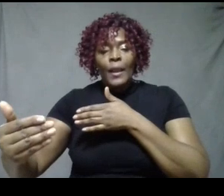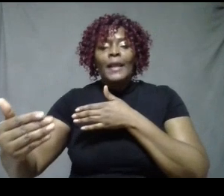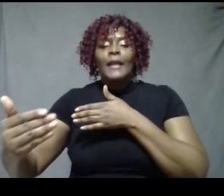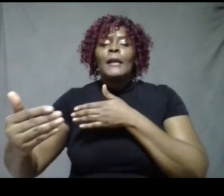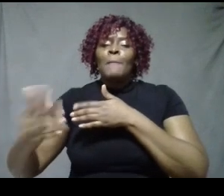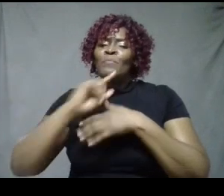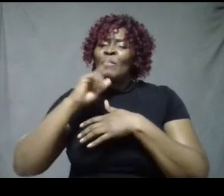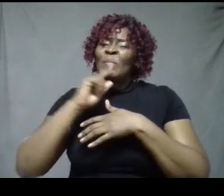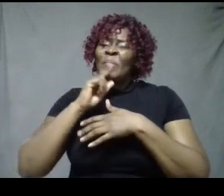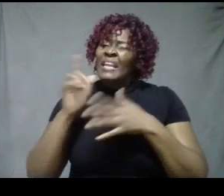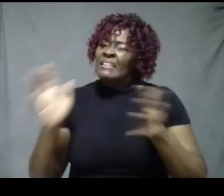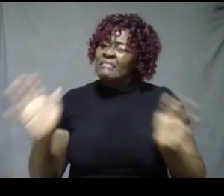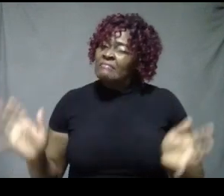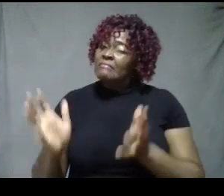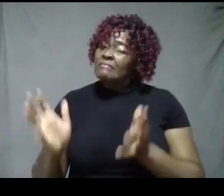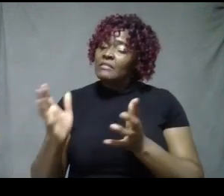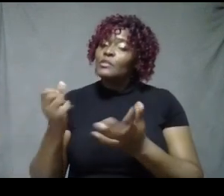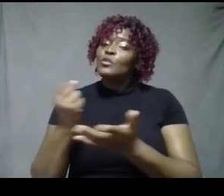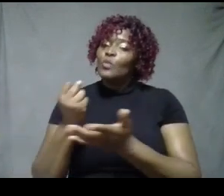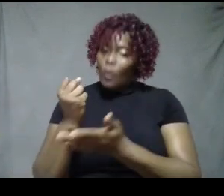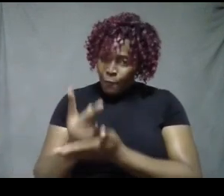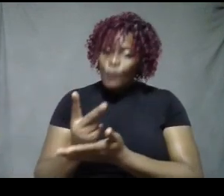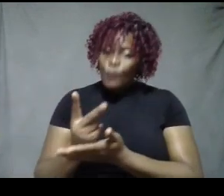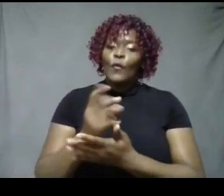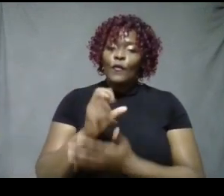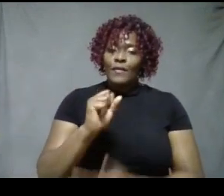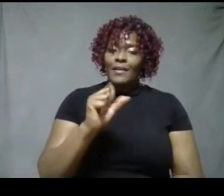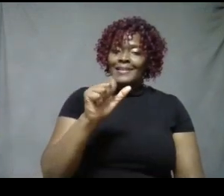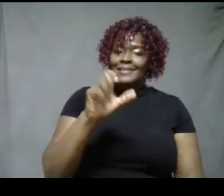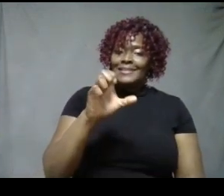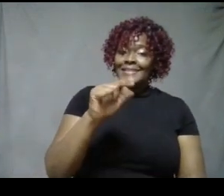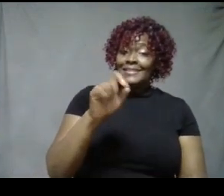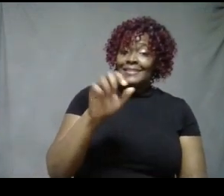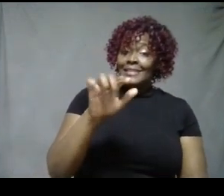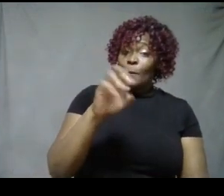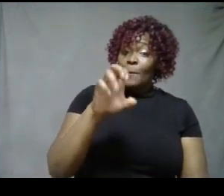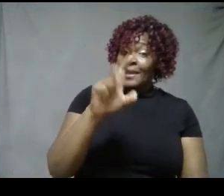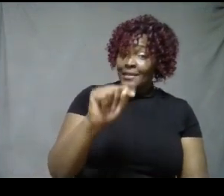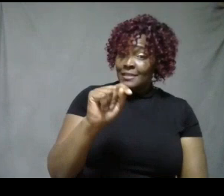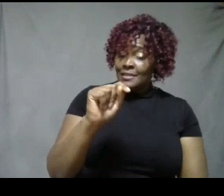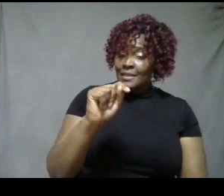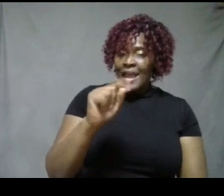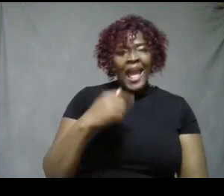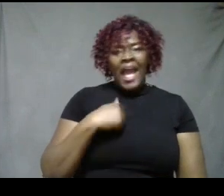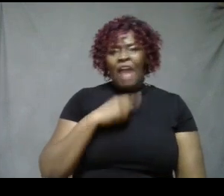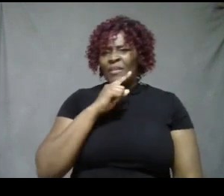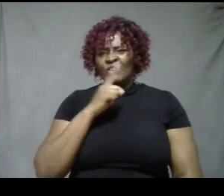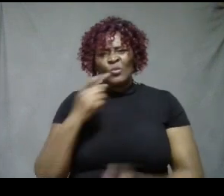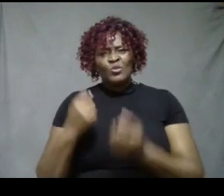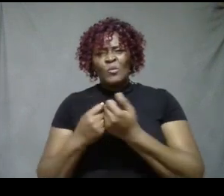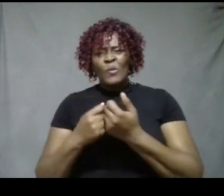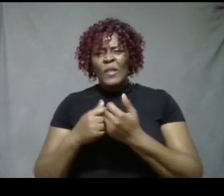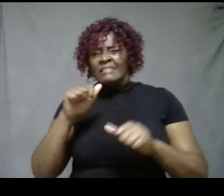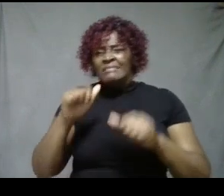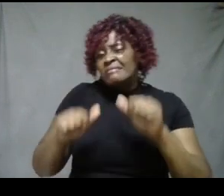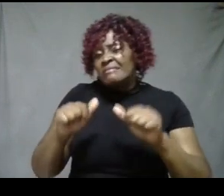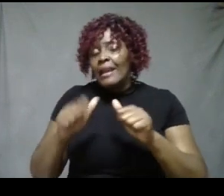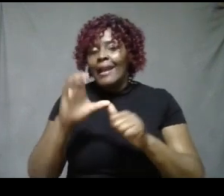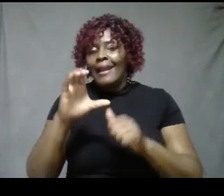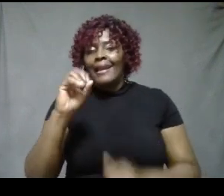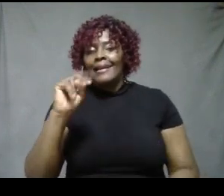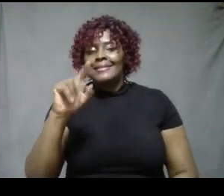you to approve the settlement agreement. I'm not a big fan of contingency plans. You know why?